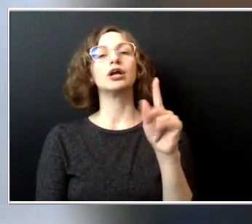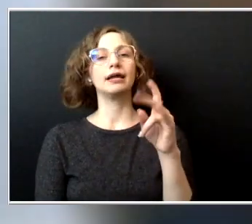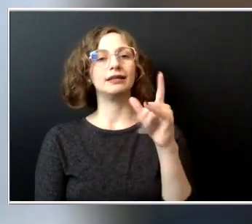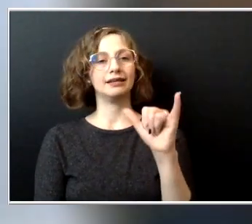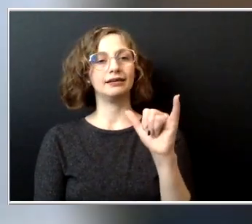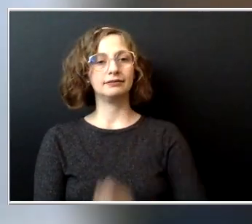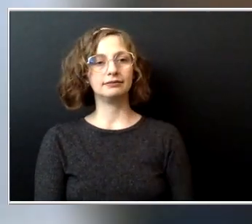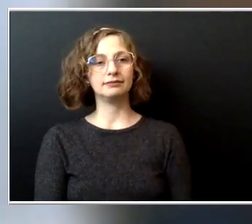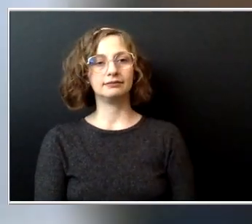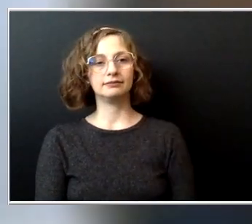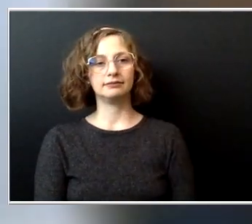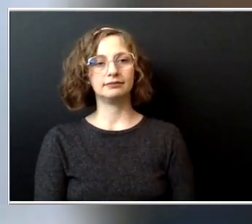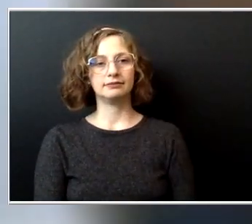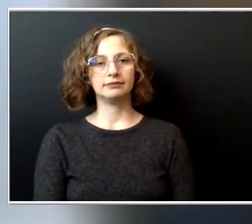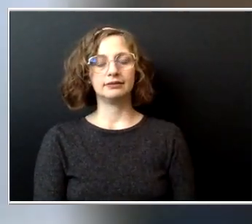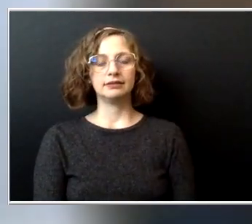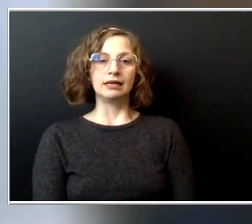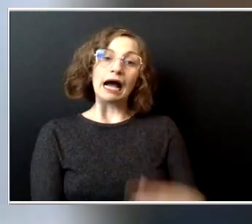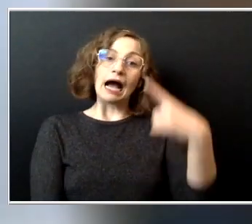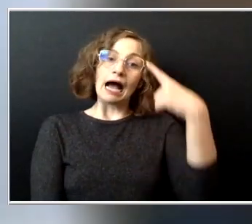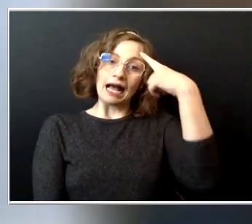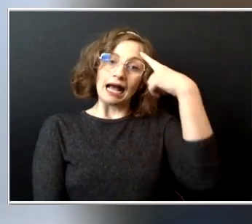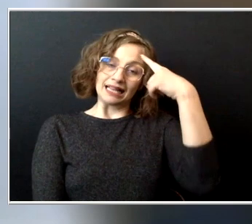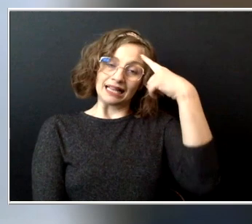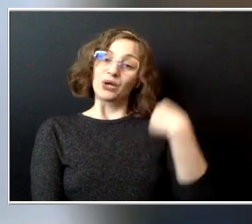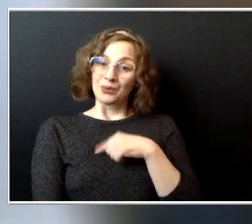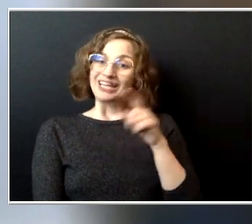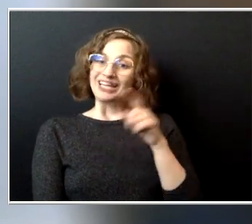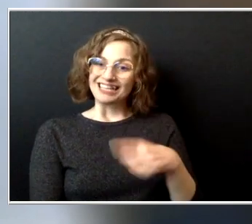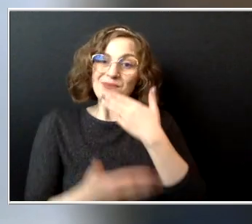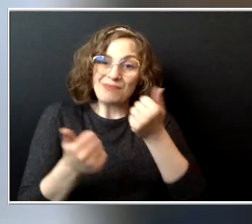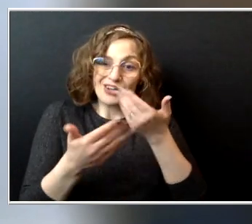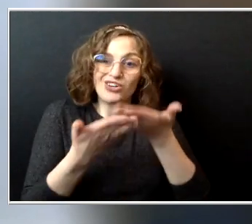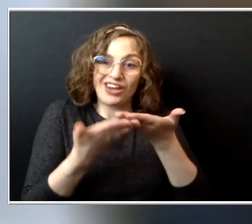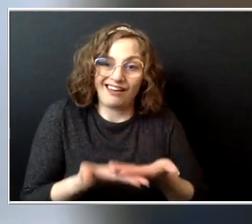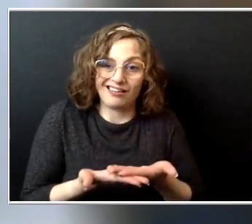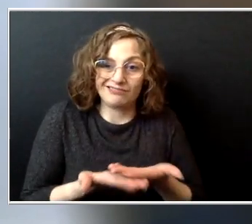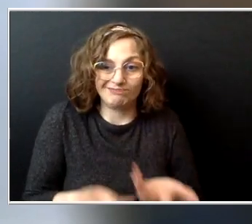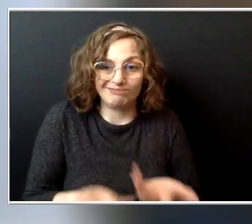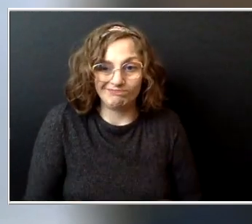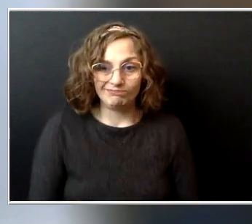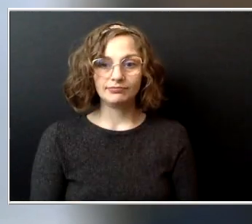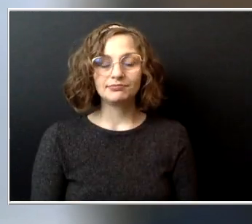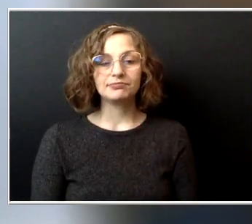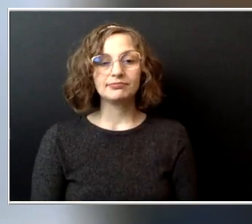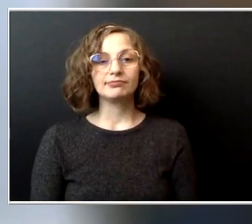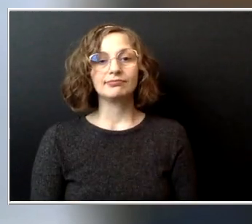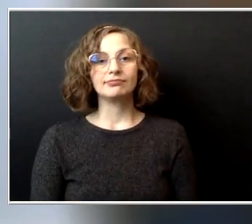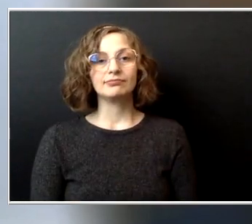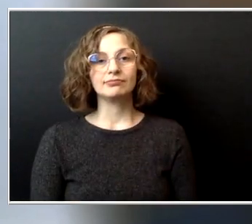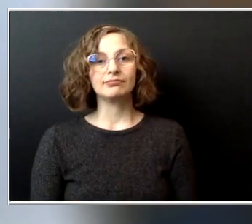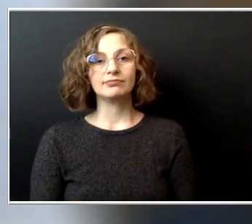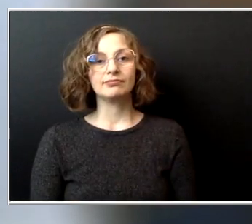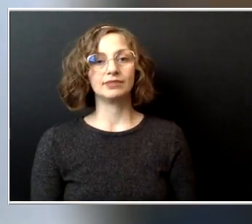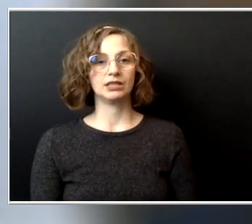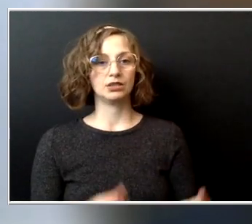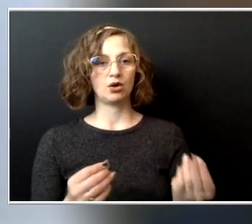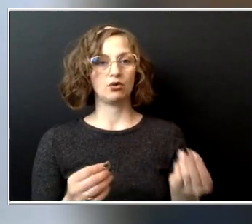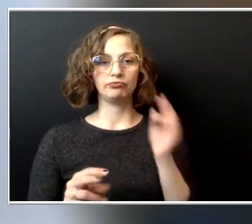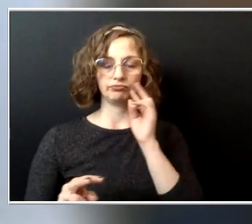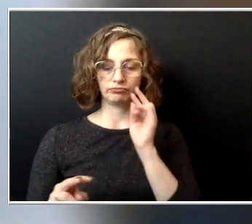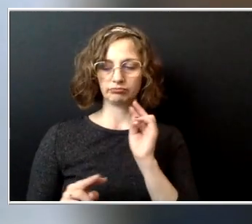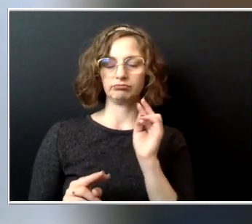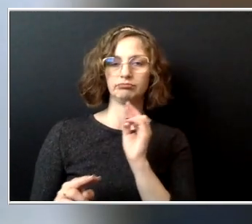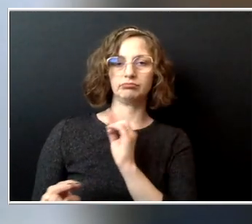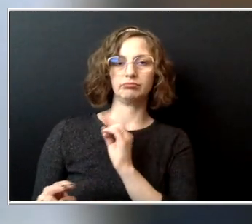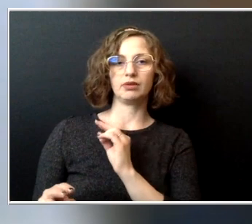Well, I think we need better data, and so mining the birth certificates for